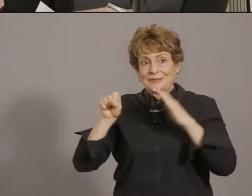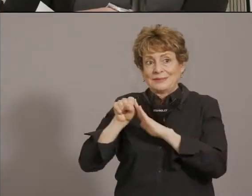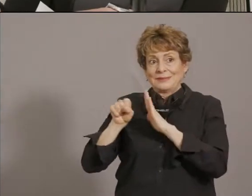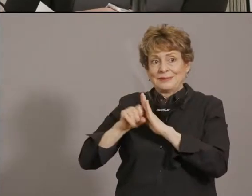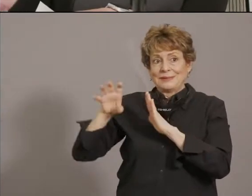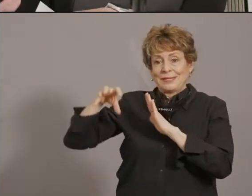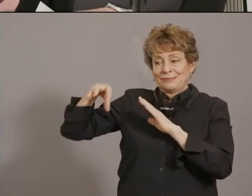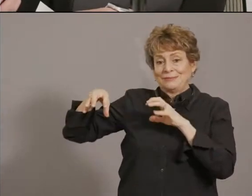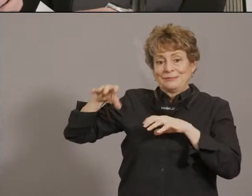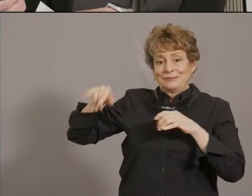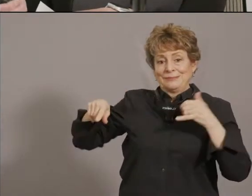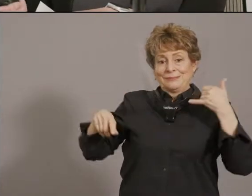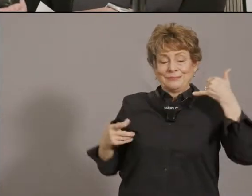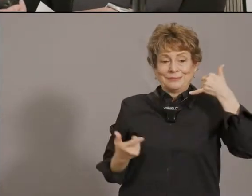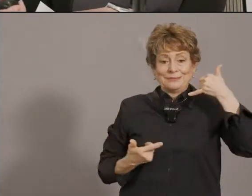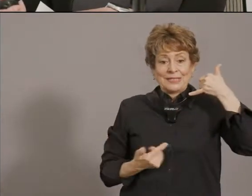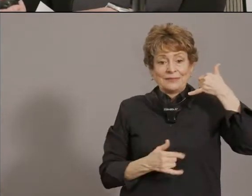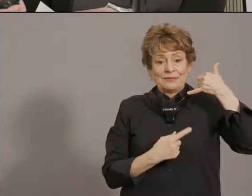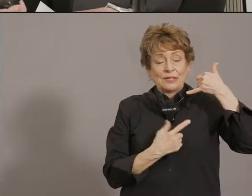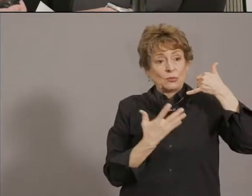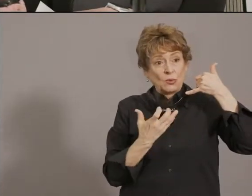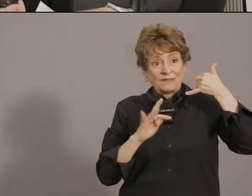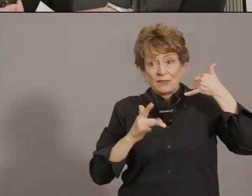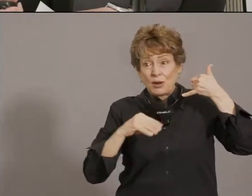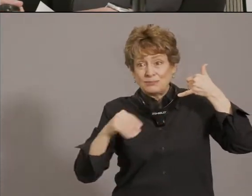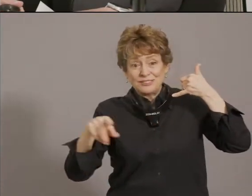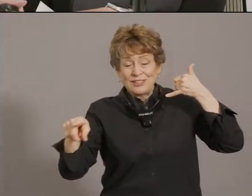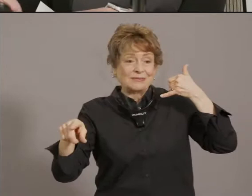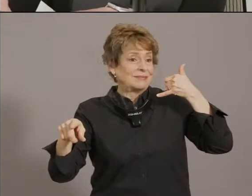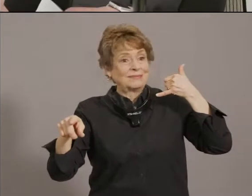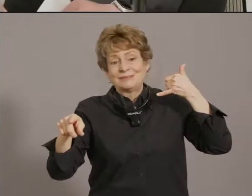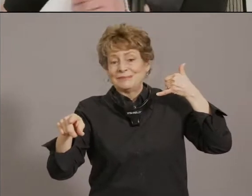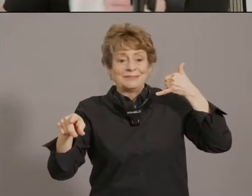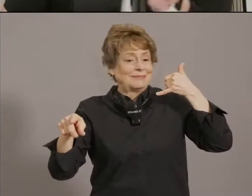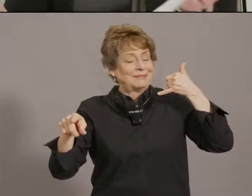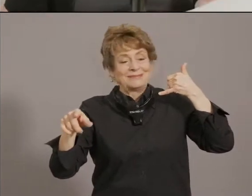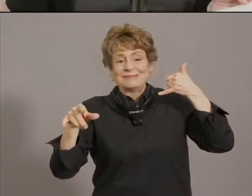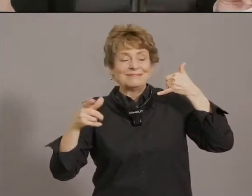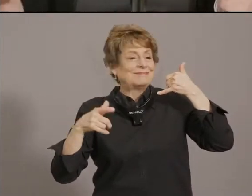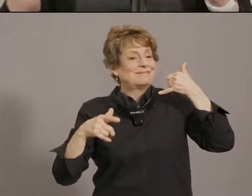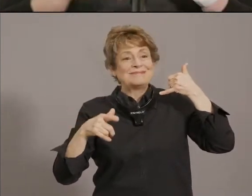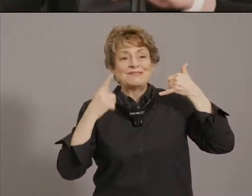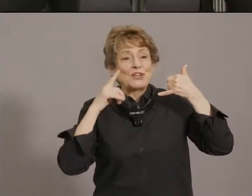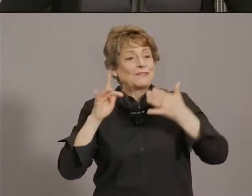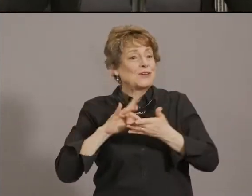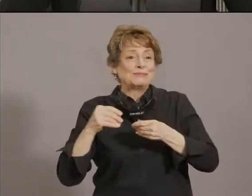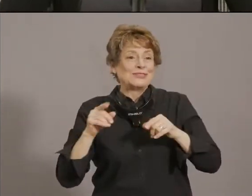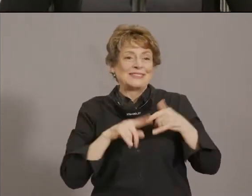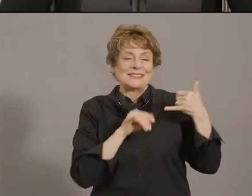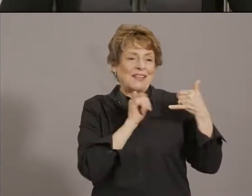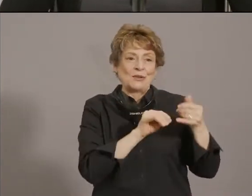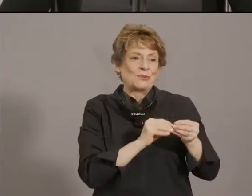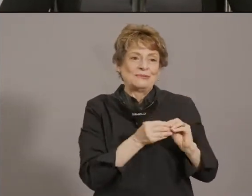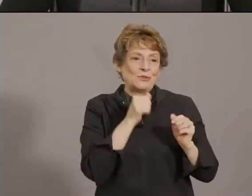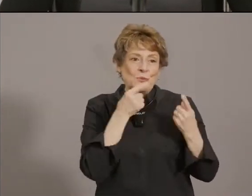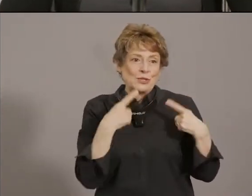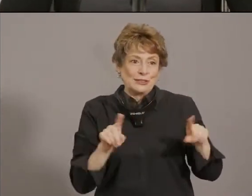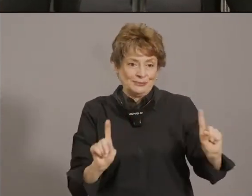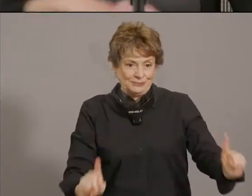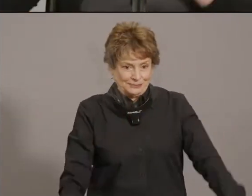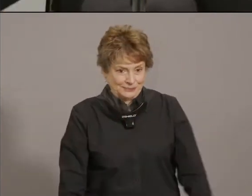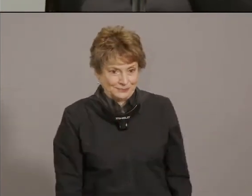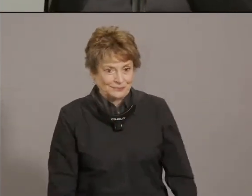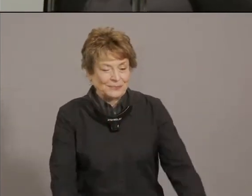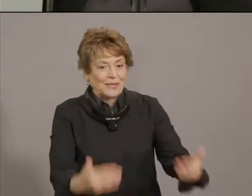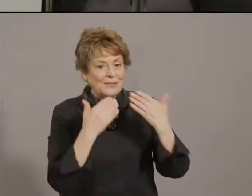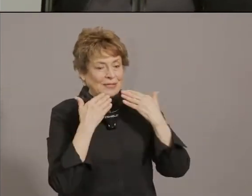a Fry's Pharmacy registration. And with that, I will take any questions. Okay,